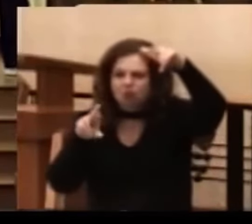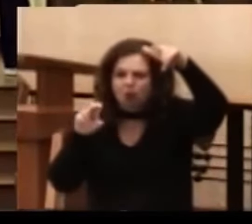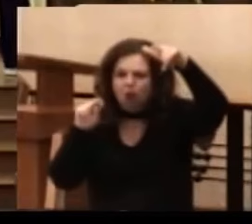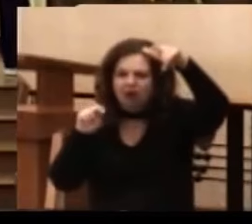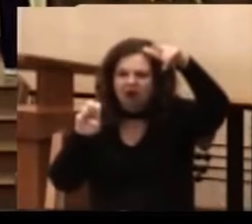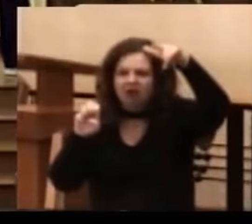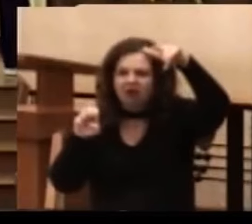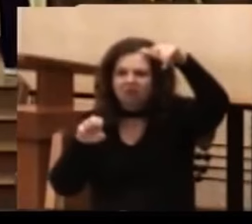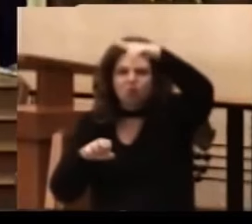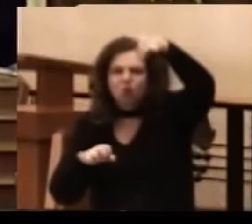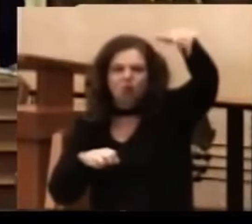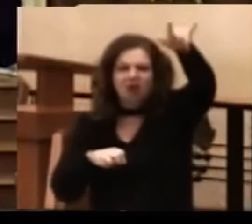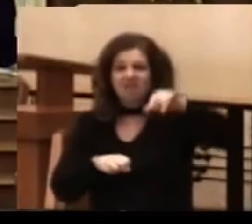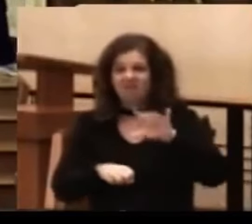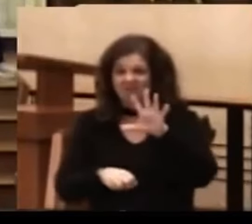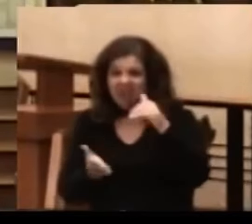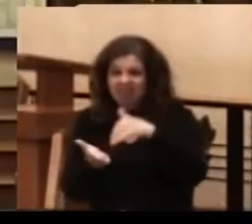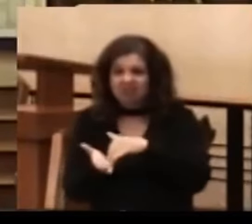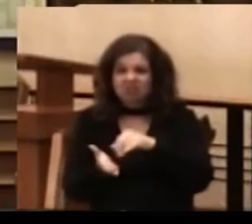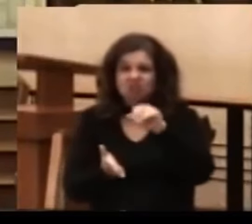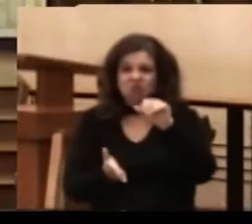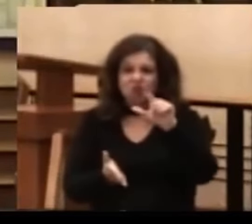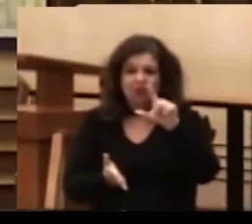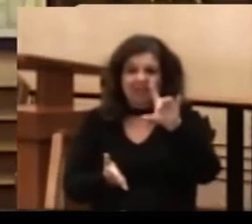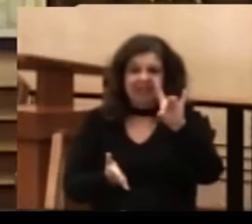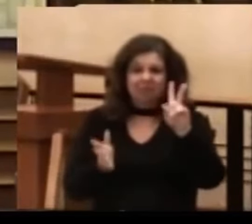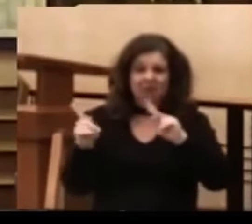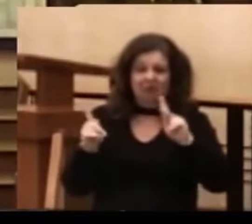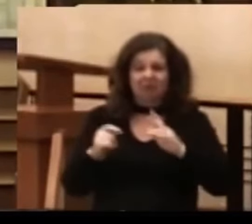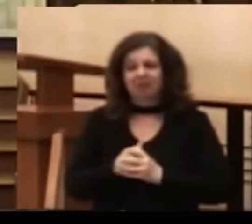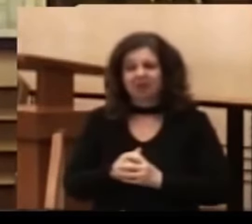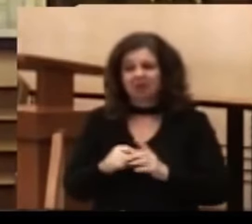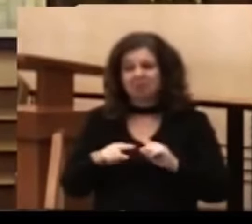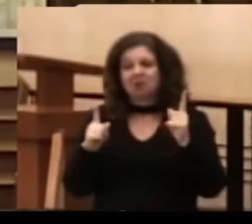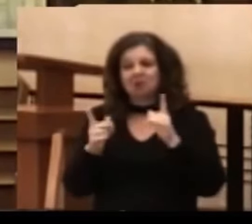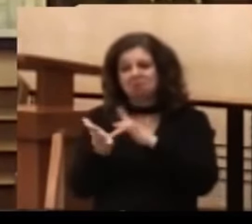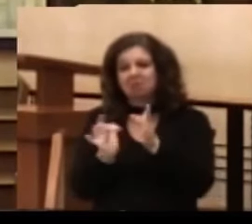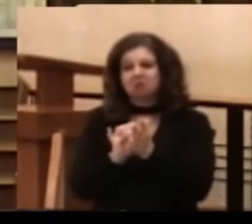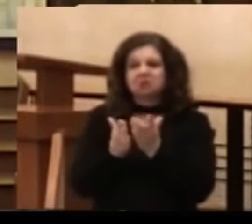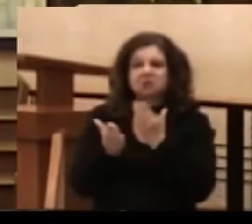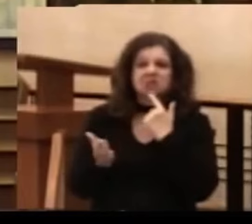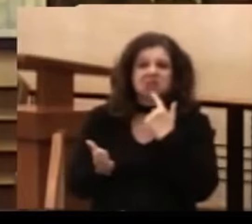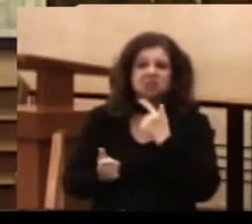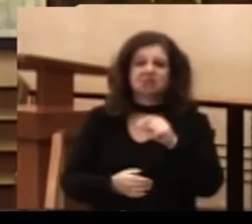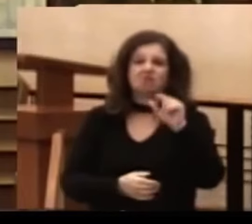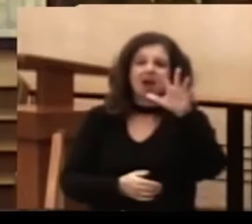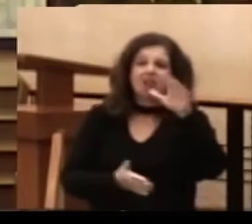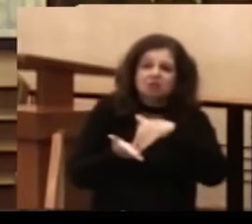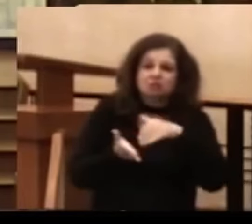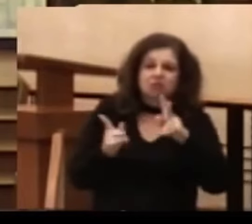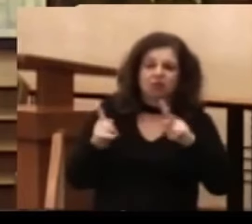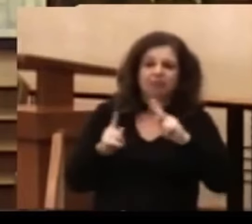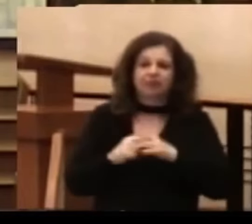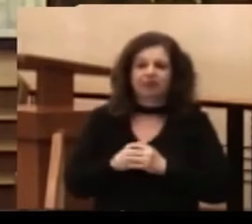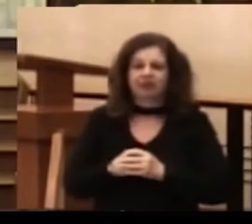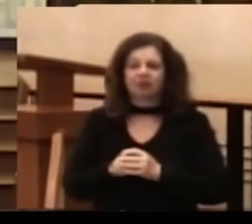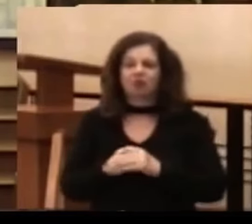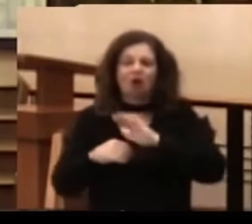5,028 people. Now, the Bible rounds it down to 5,000. And these 5,000, they're listening